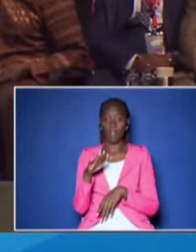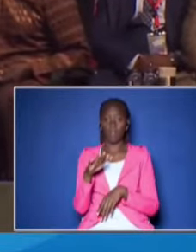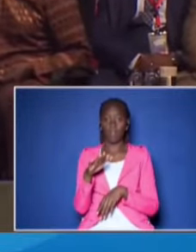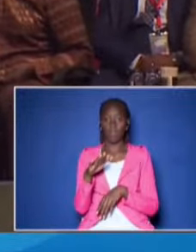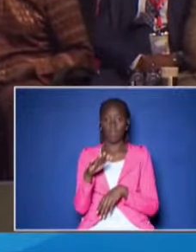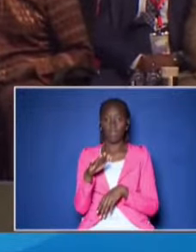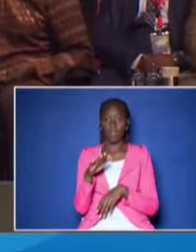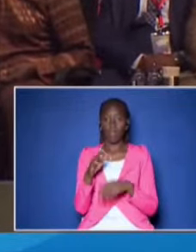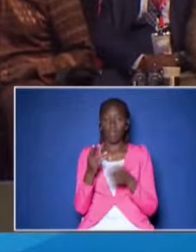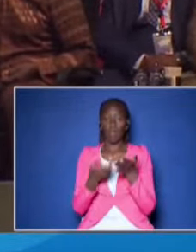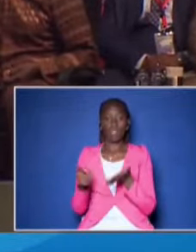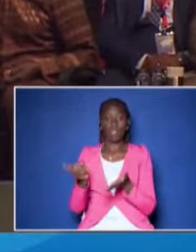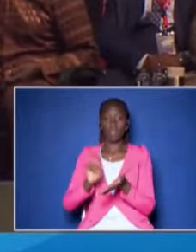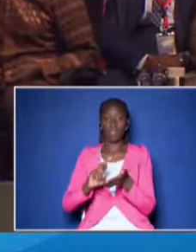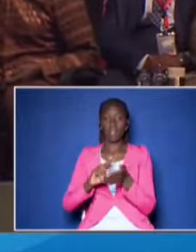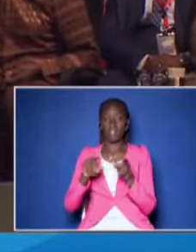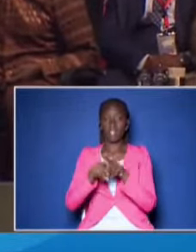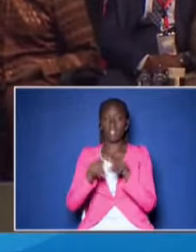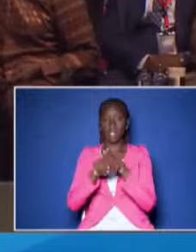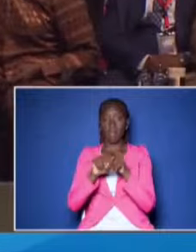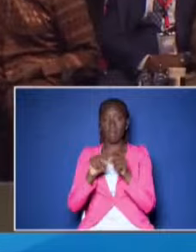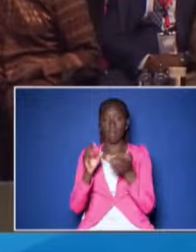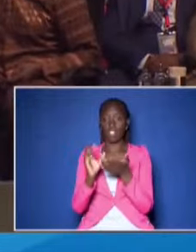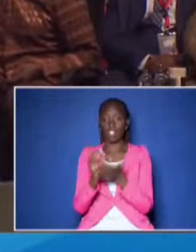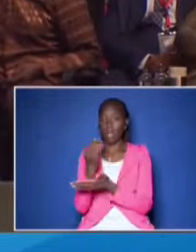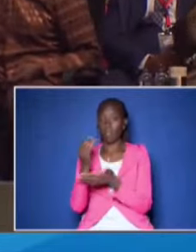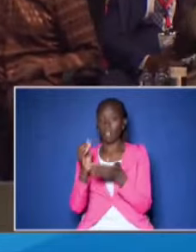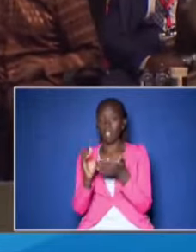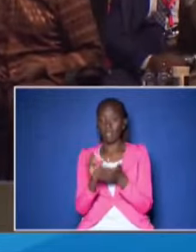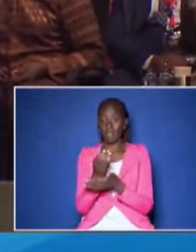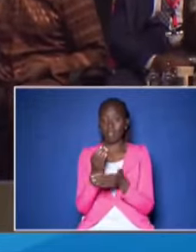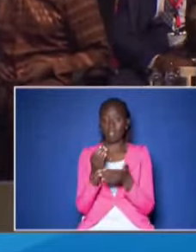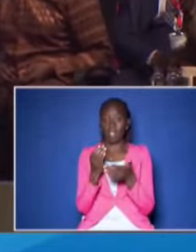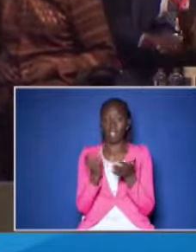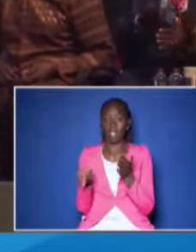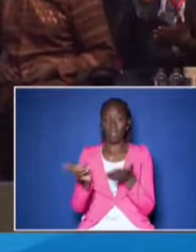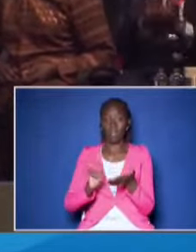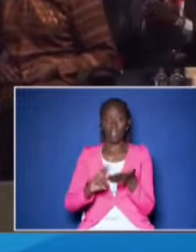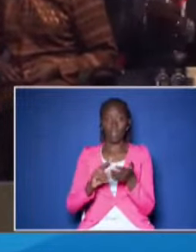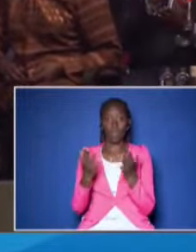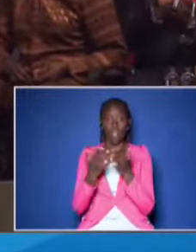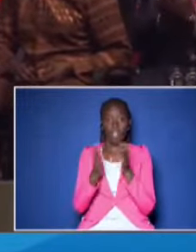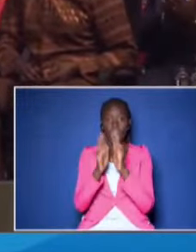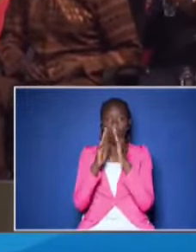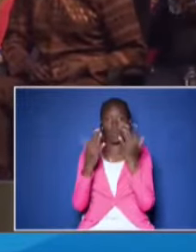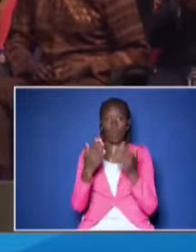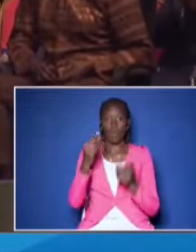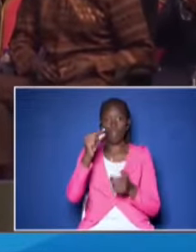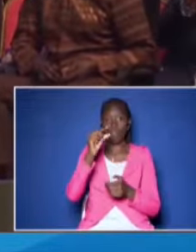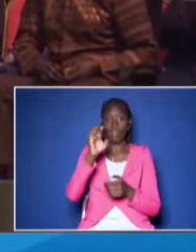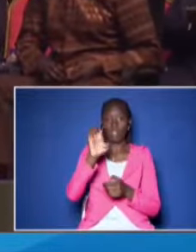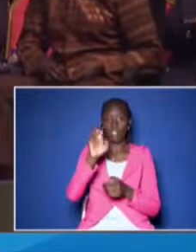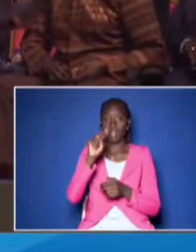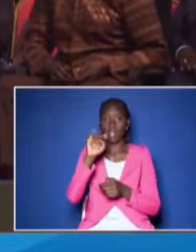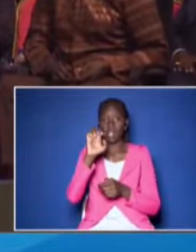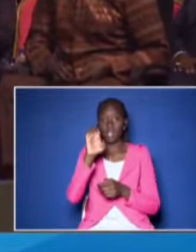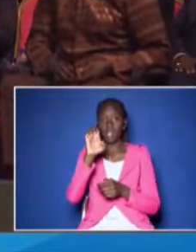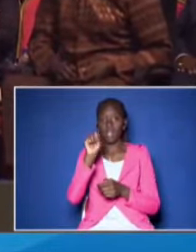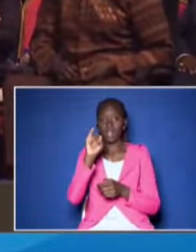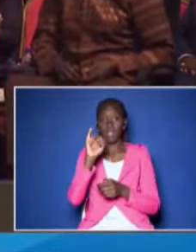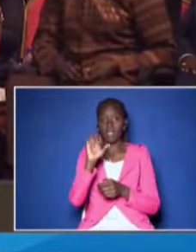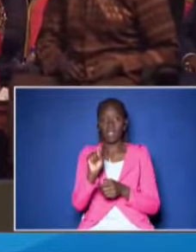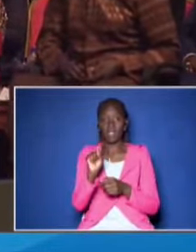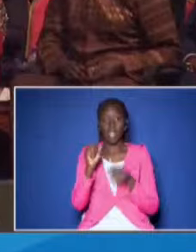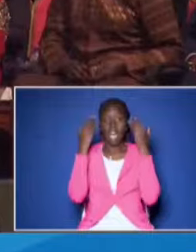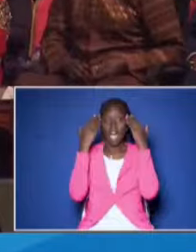repeating every chapter the Book of Genesis I did not know